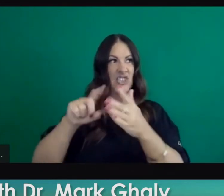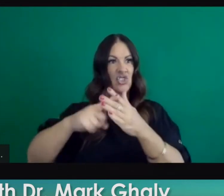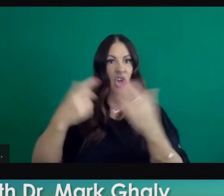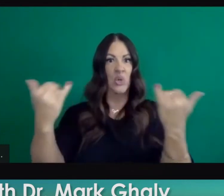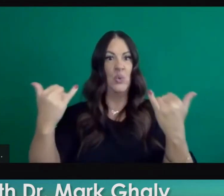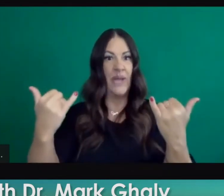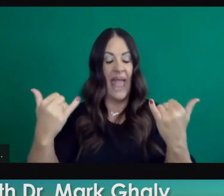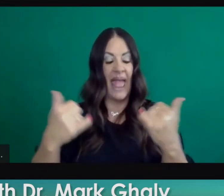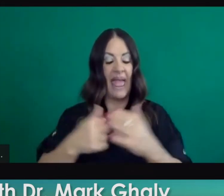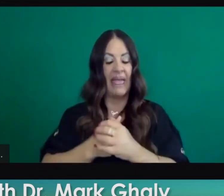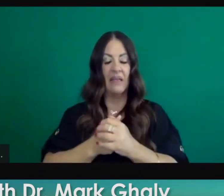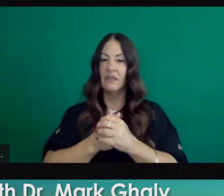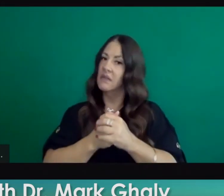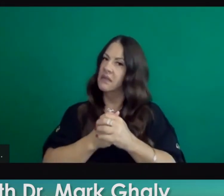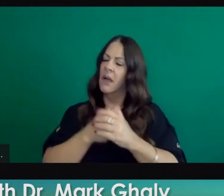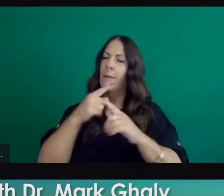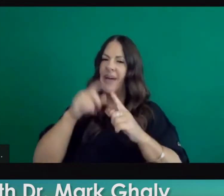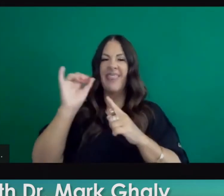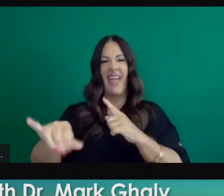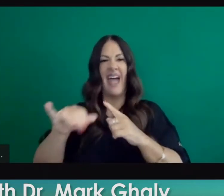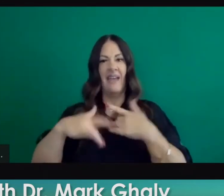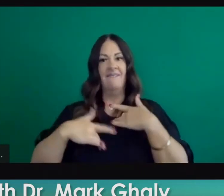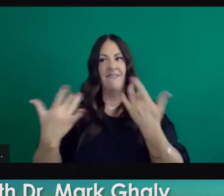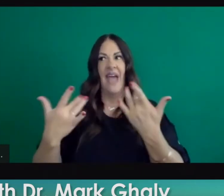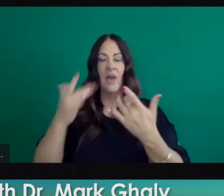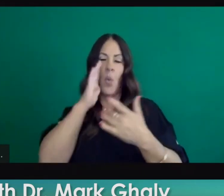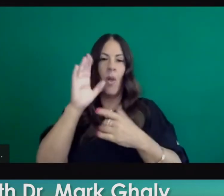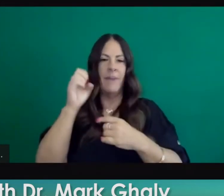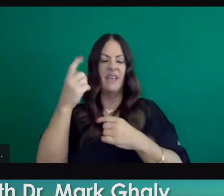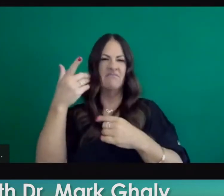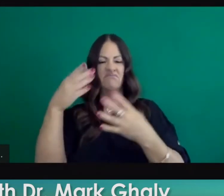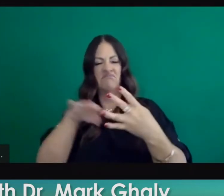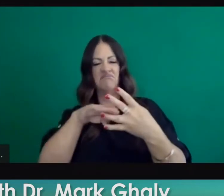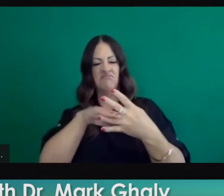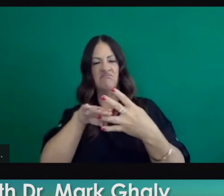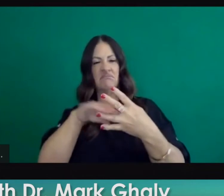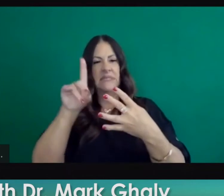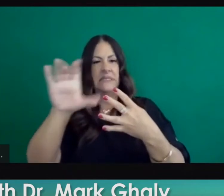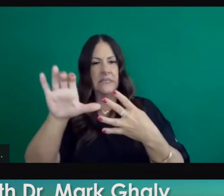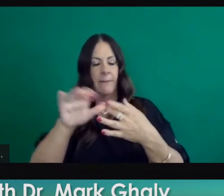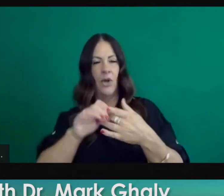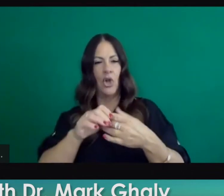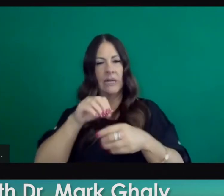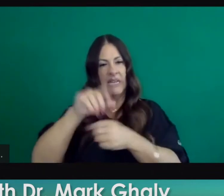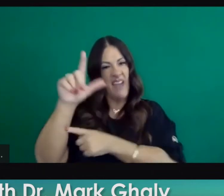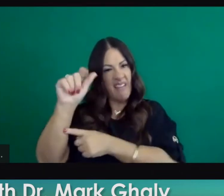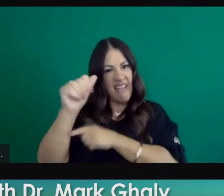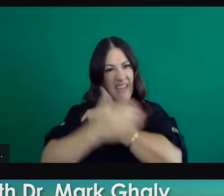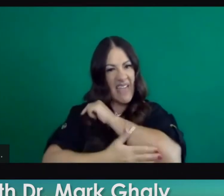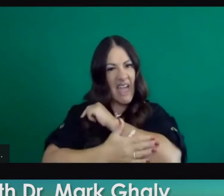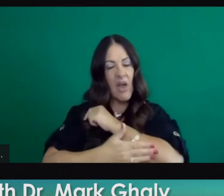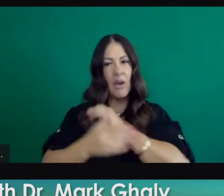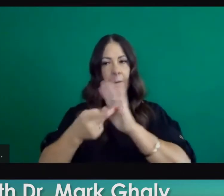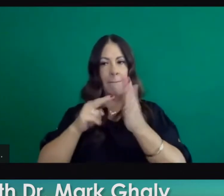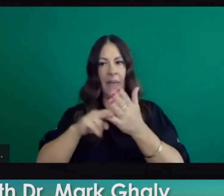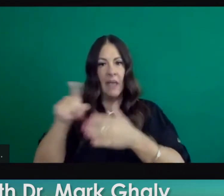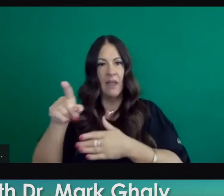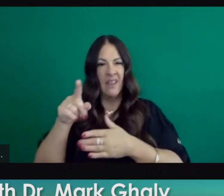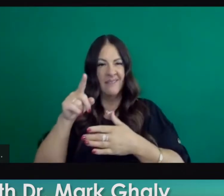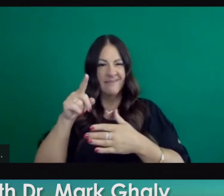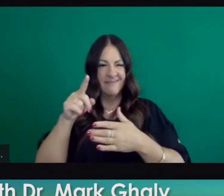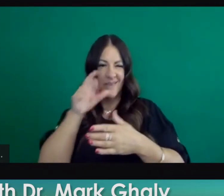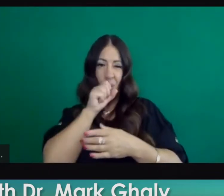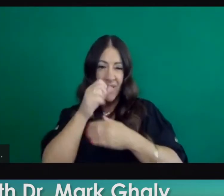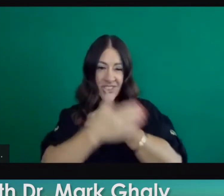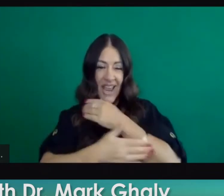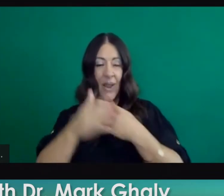until mid-December, but the way the trends in LA are going doesn't look like, that county will be moving up to orange anytime soon, especially